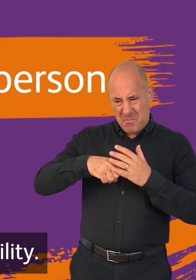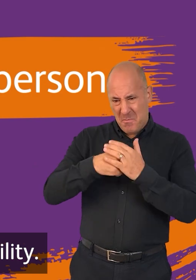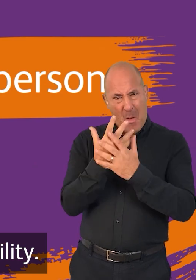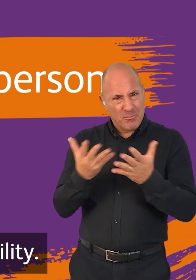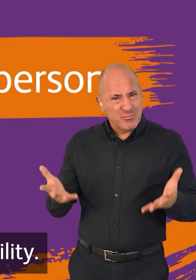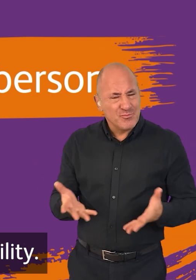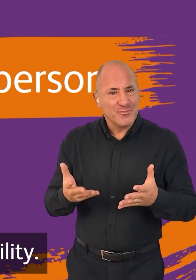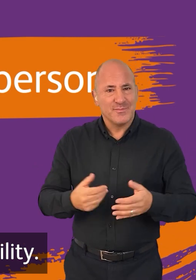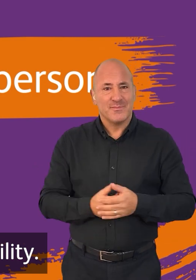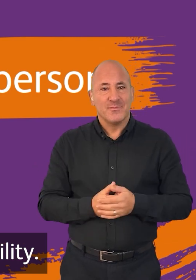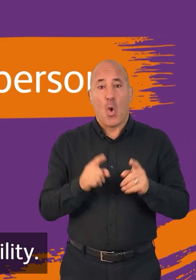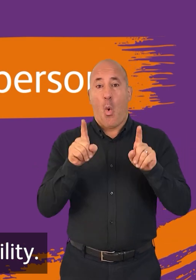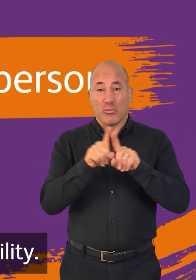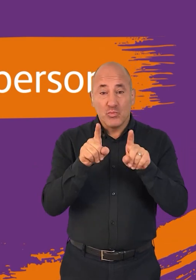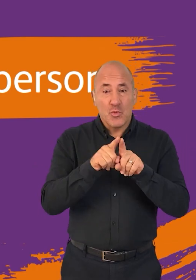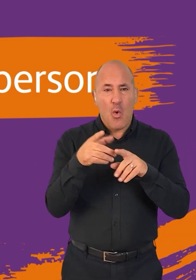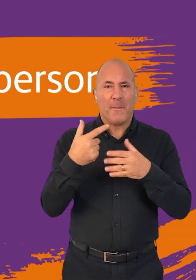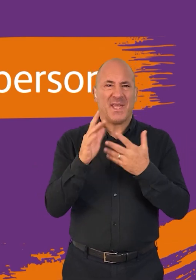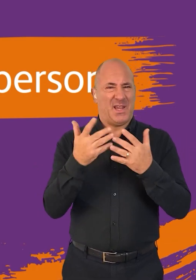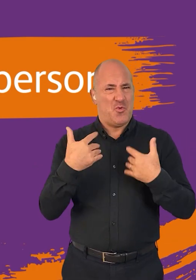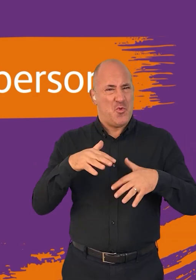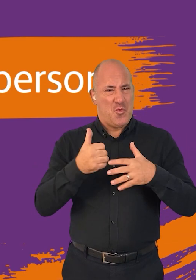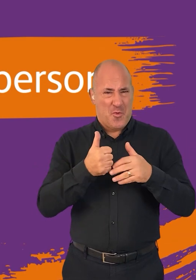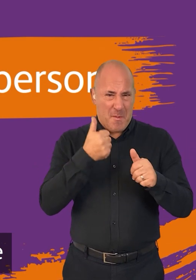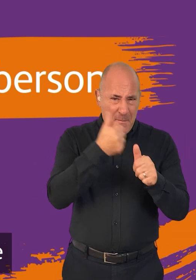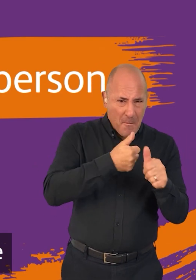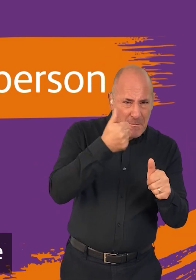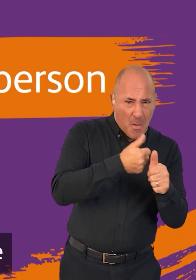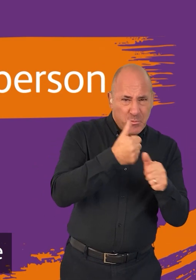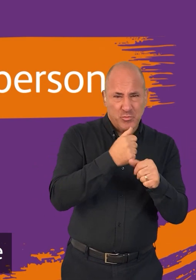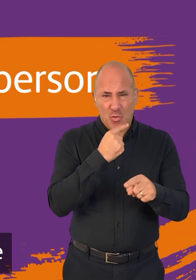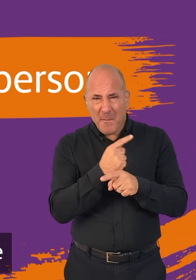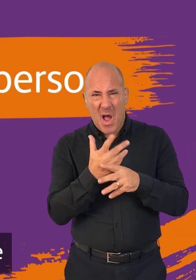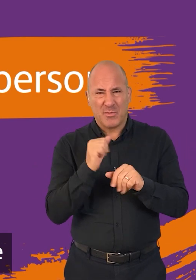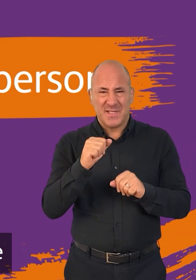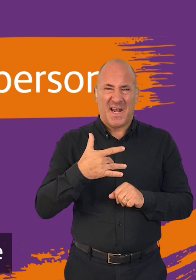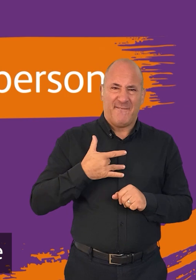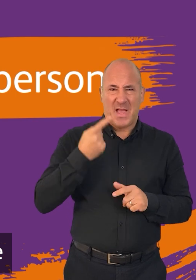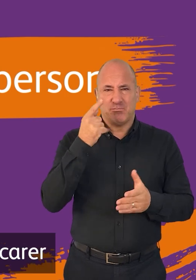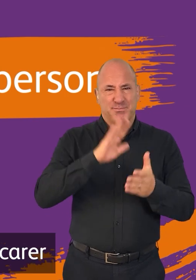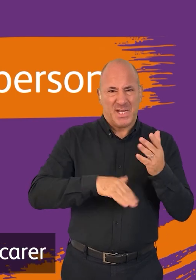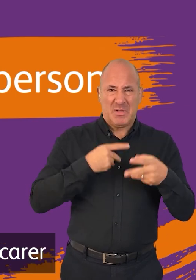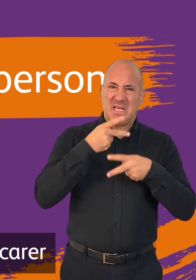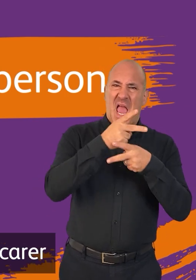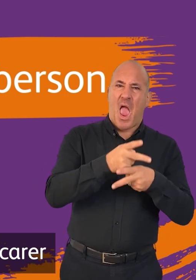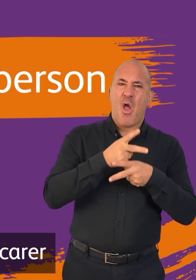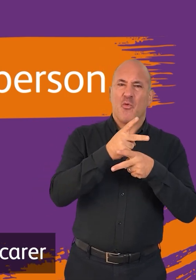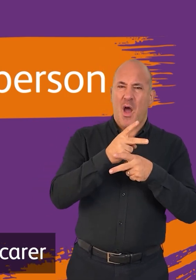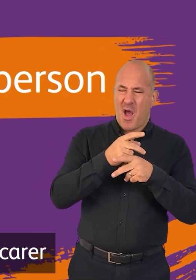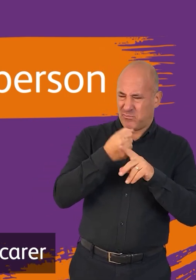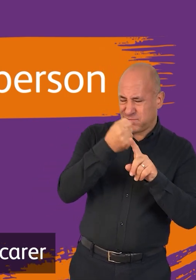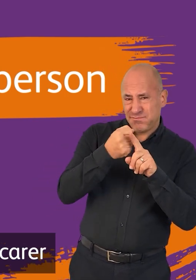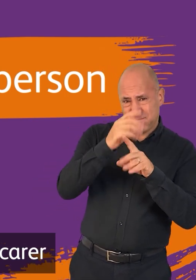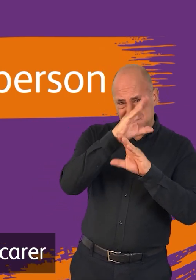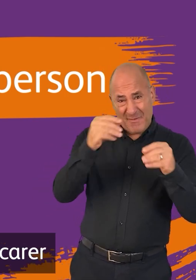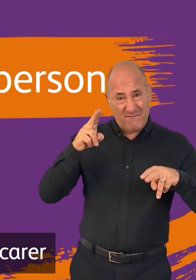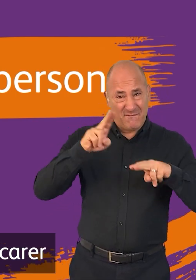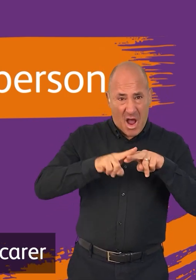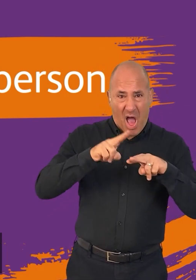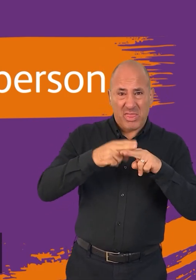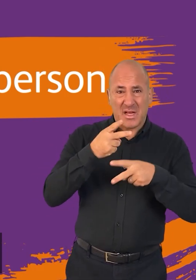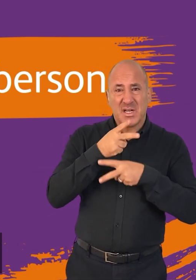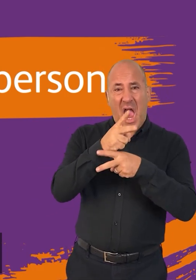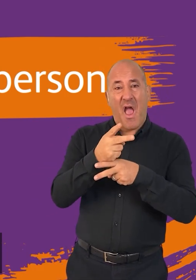in confidence and ability. In addition to this, Phil has been a passionate advocate and has shared his lived experience as a